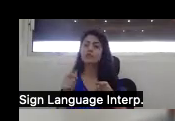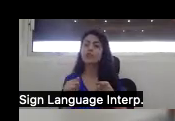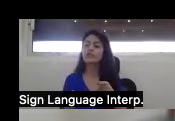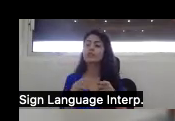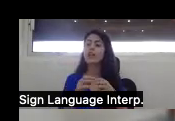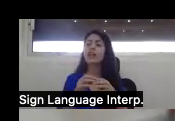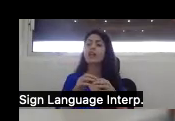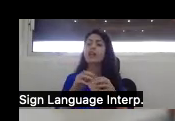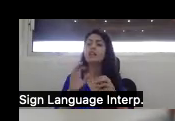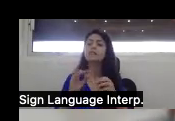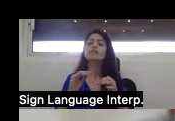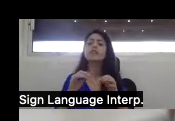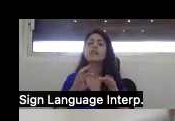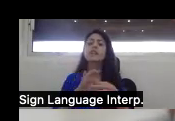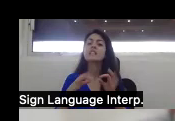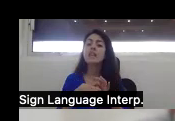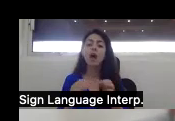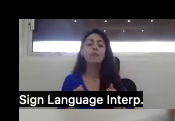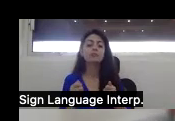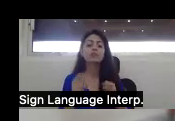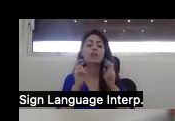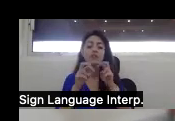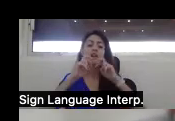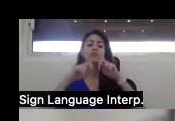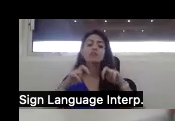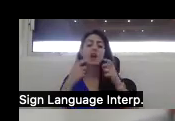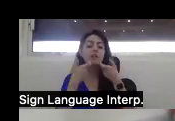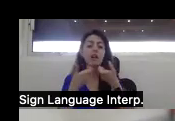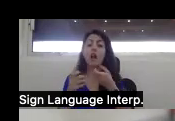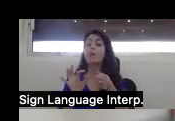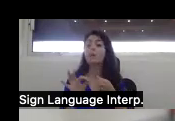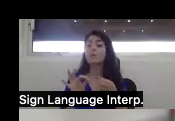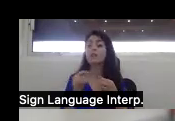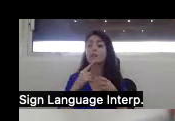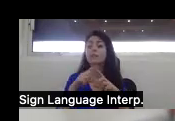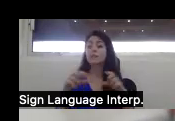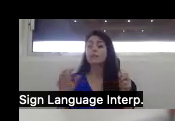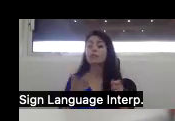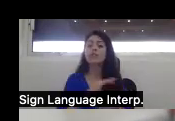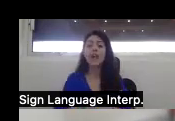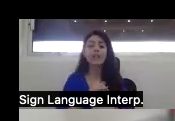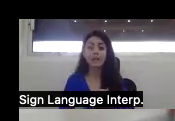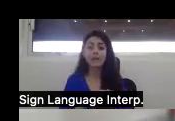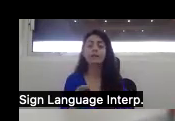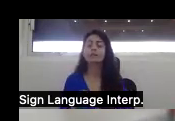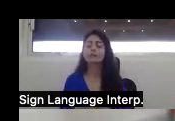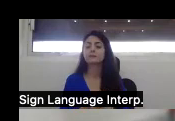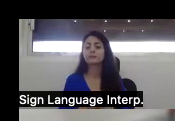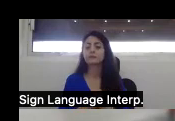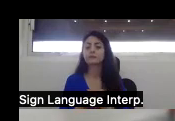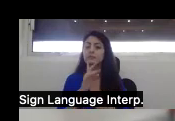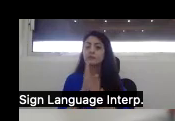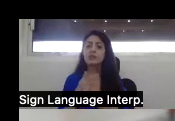delivery, quality in service delivery, and living standards of persons with disabilities and their families. This is something that we as